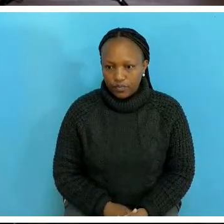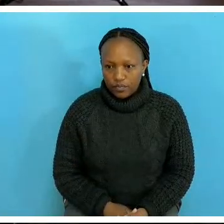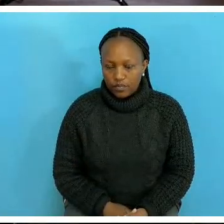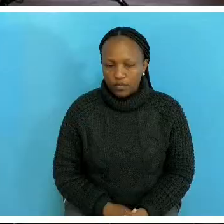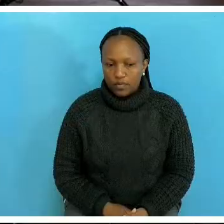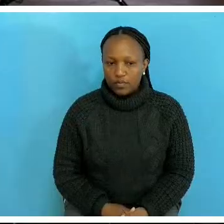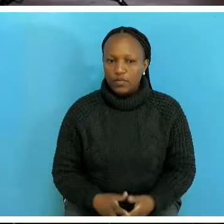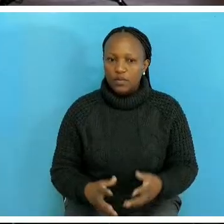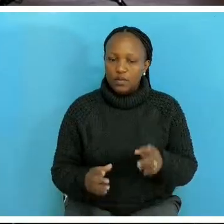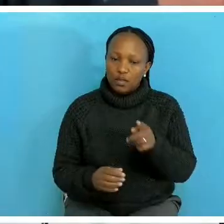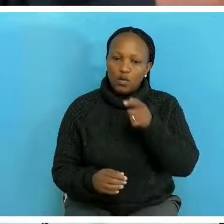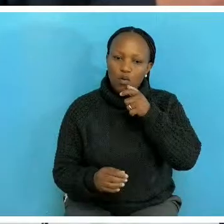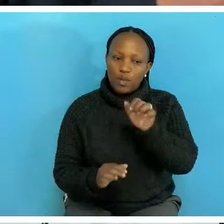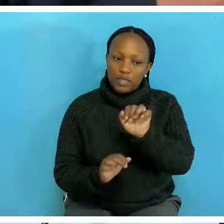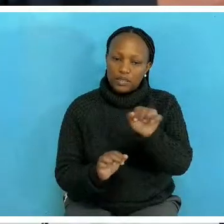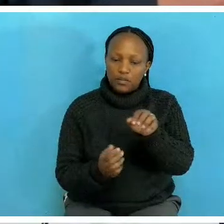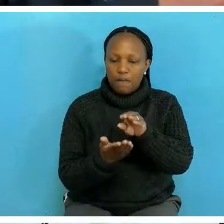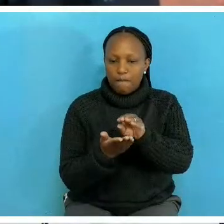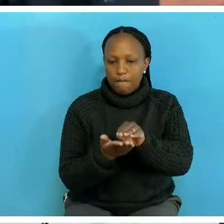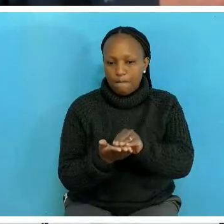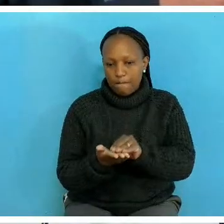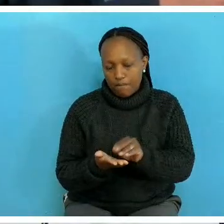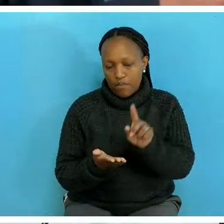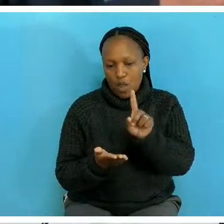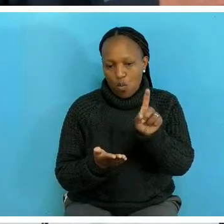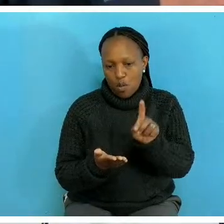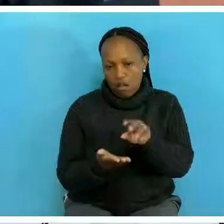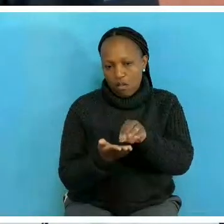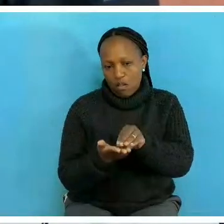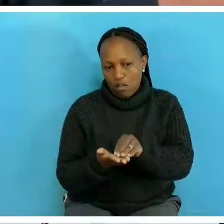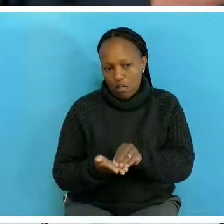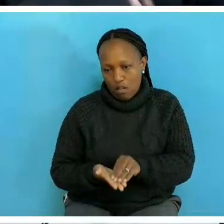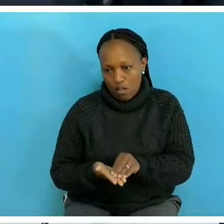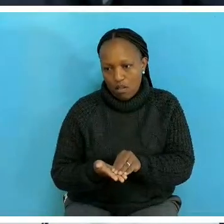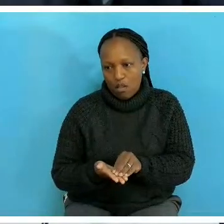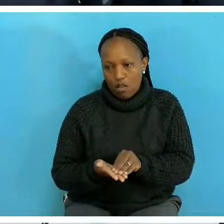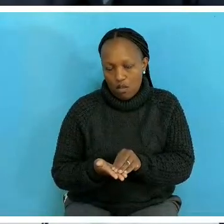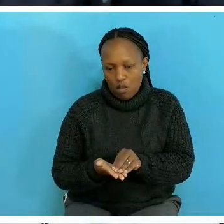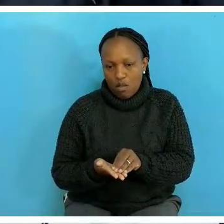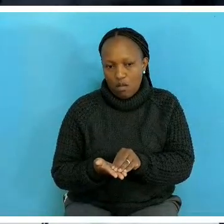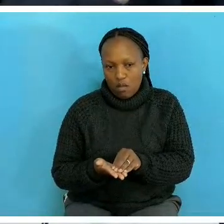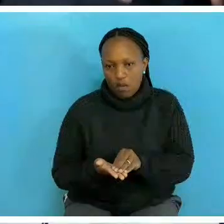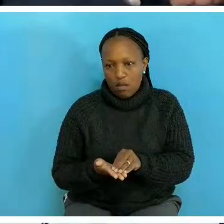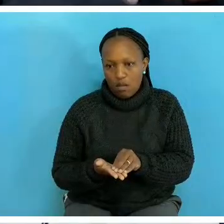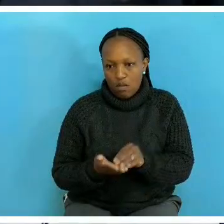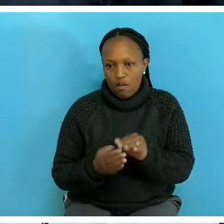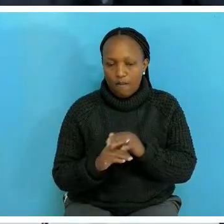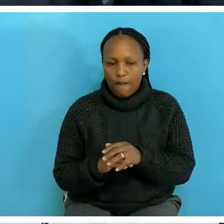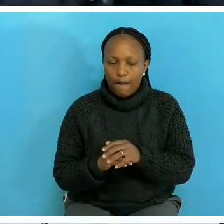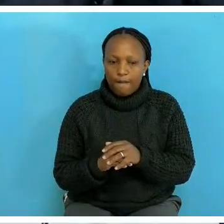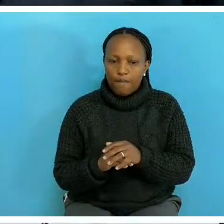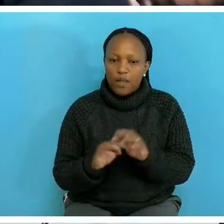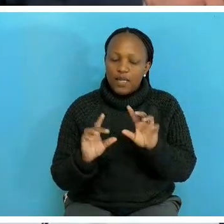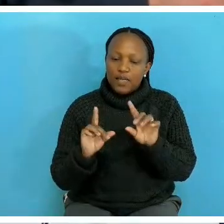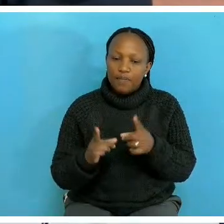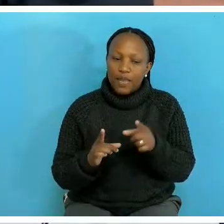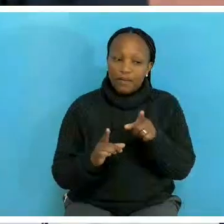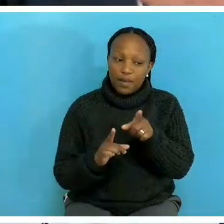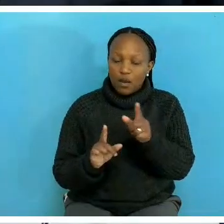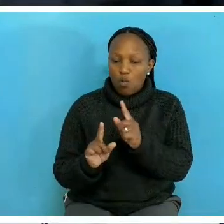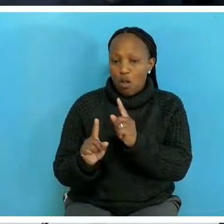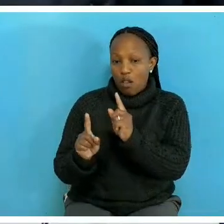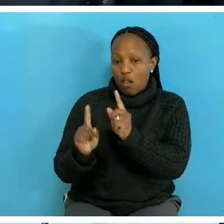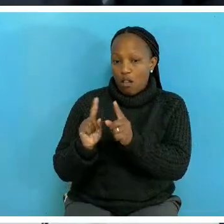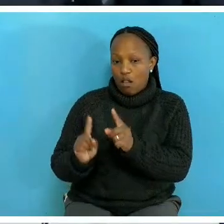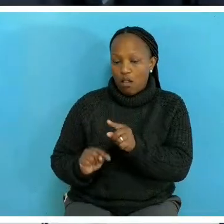note of all of your comments and your questions, and we will react to it. But the department, we will hold them accountable to